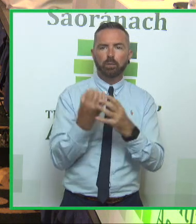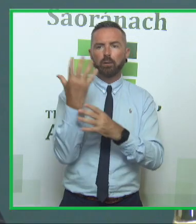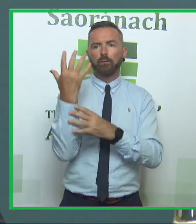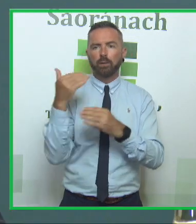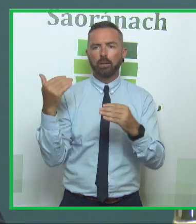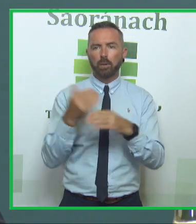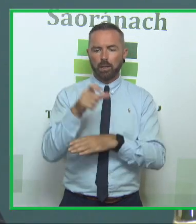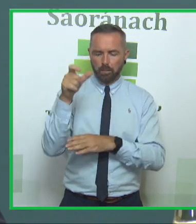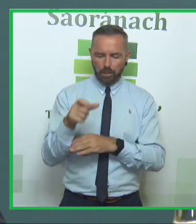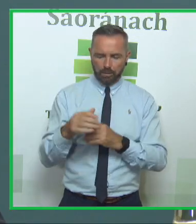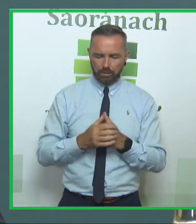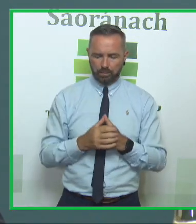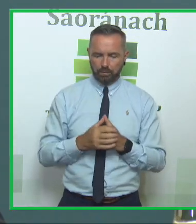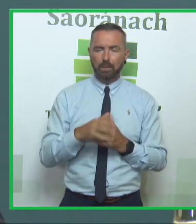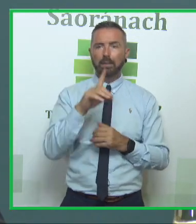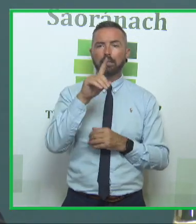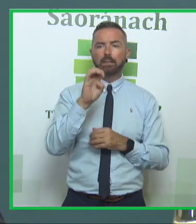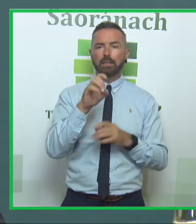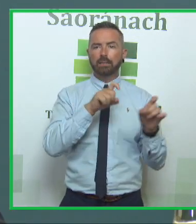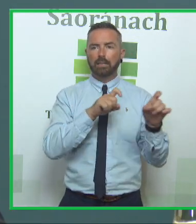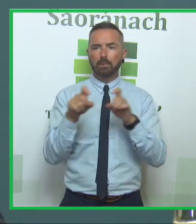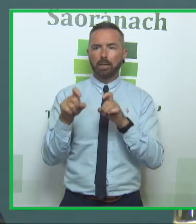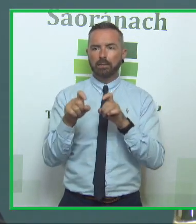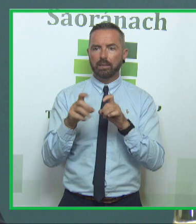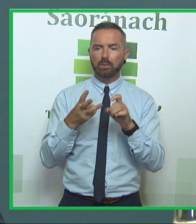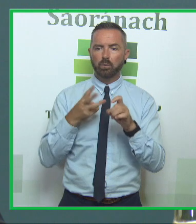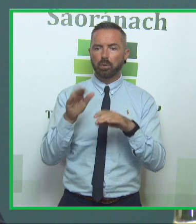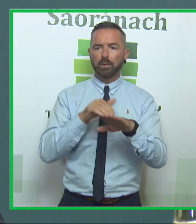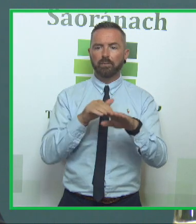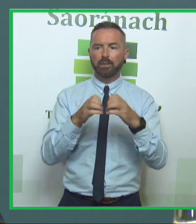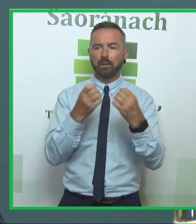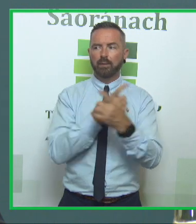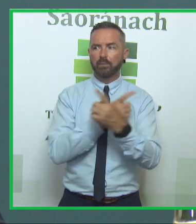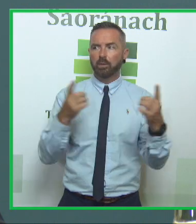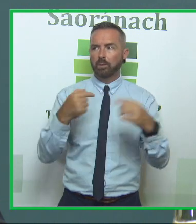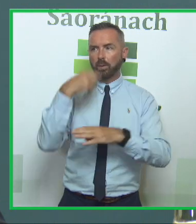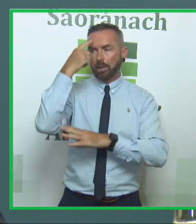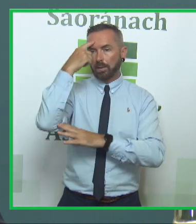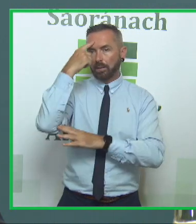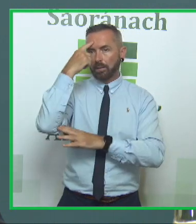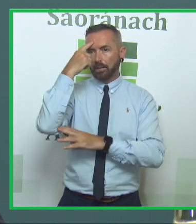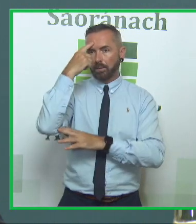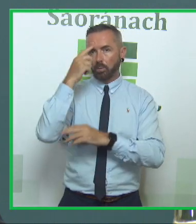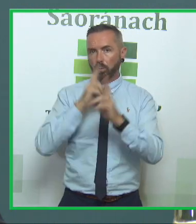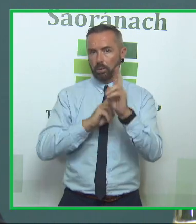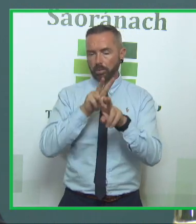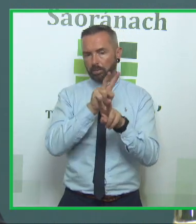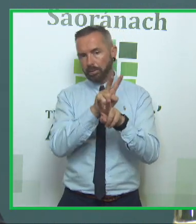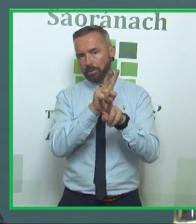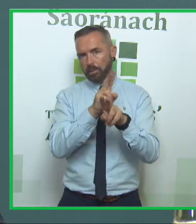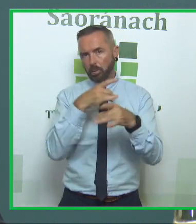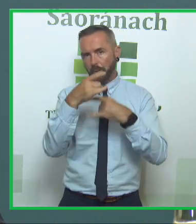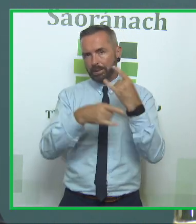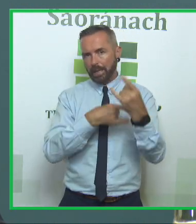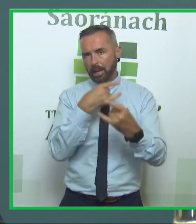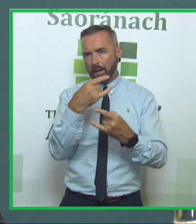person, so whether it's stabilization or become an abstinent. And I think that we should keep an eye on what's going